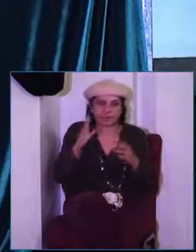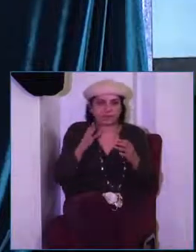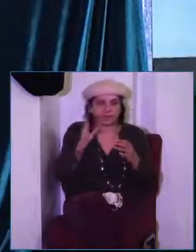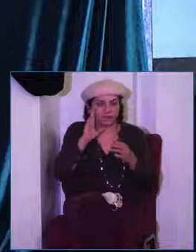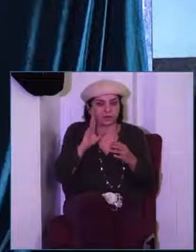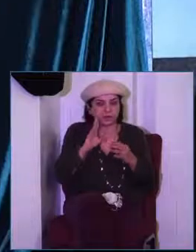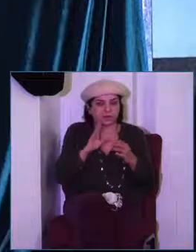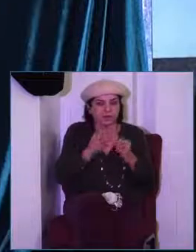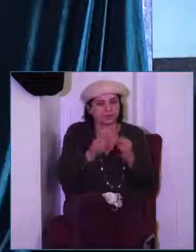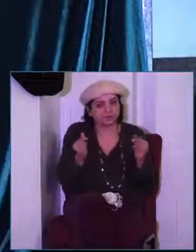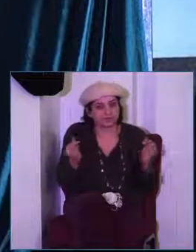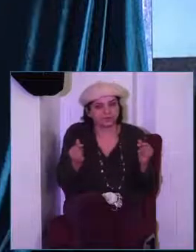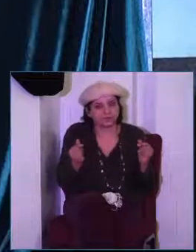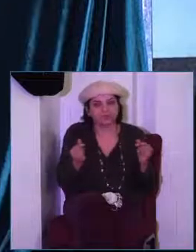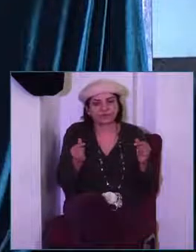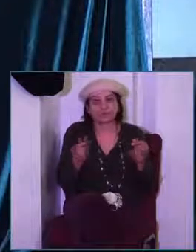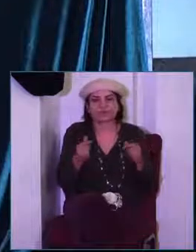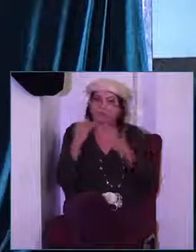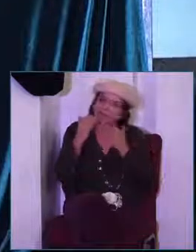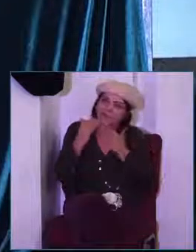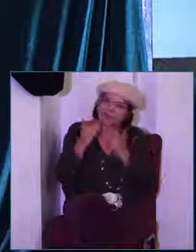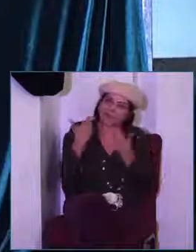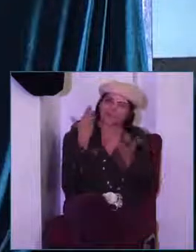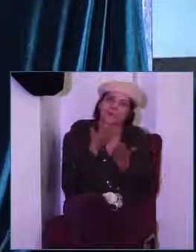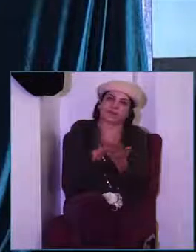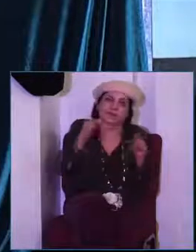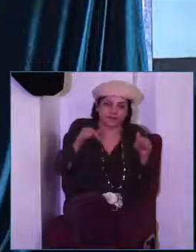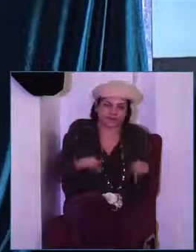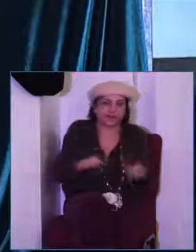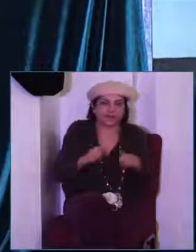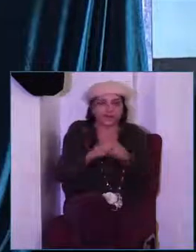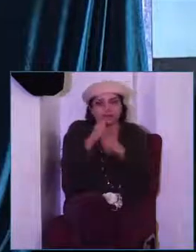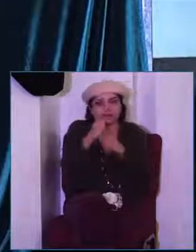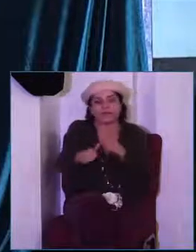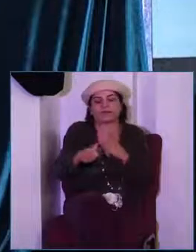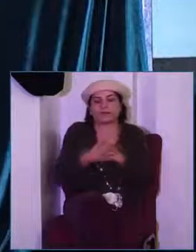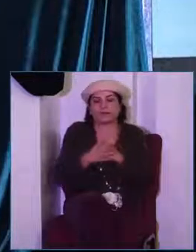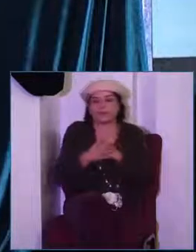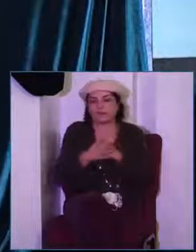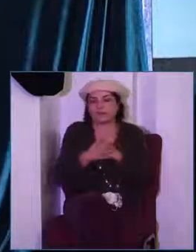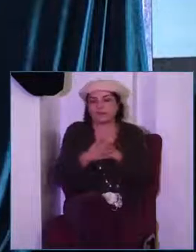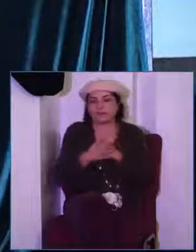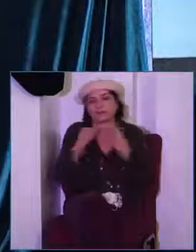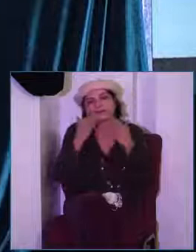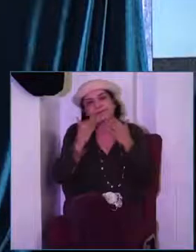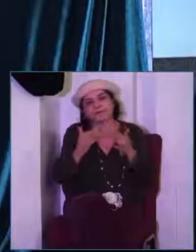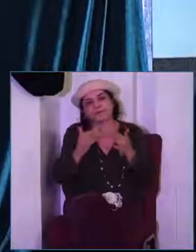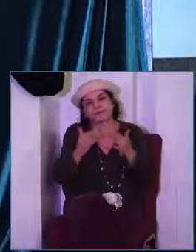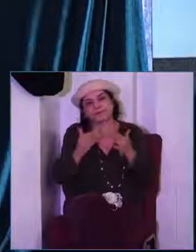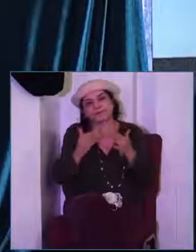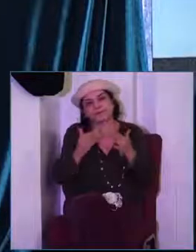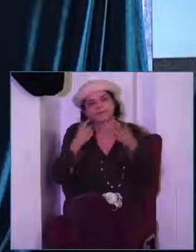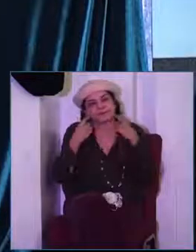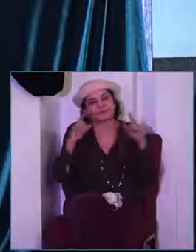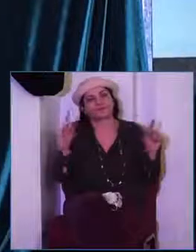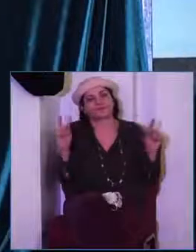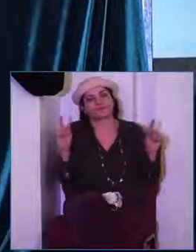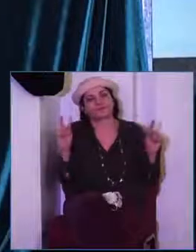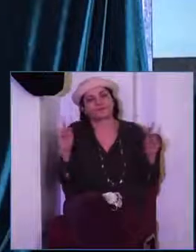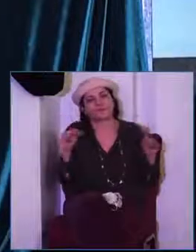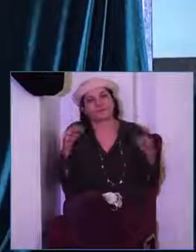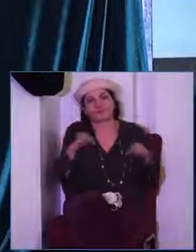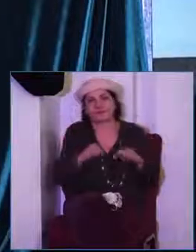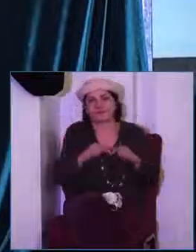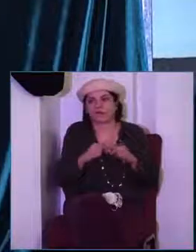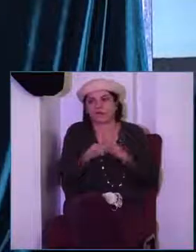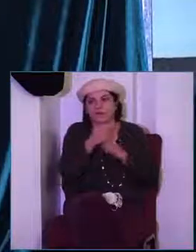far. I'm thankful that we've made it this far. I'm thankful when I look